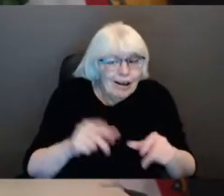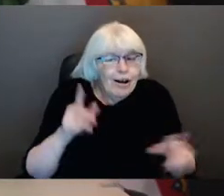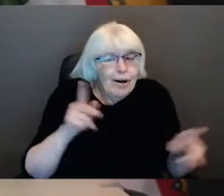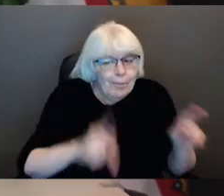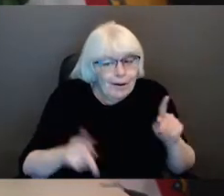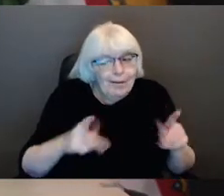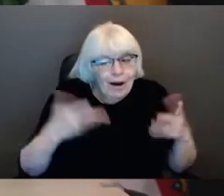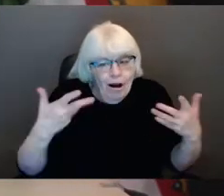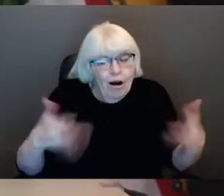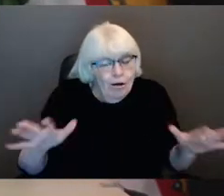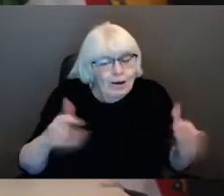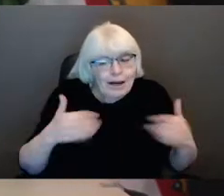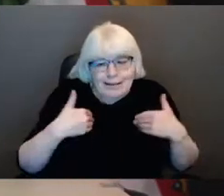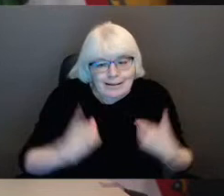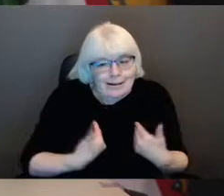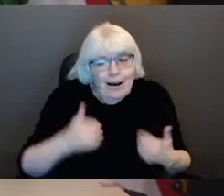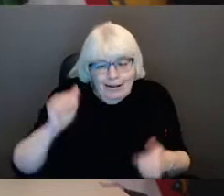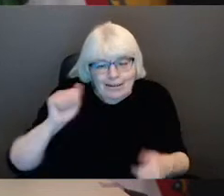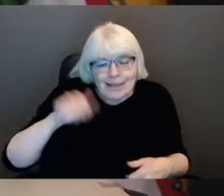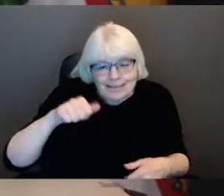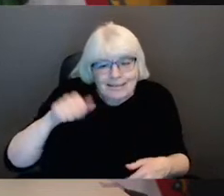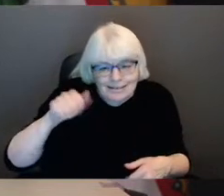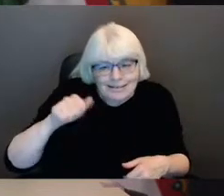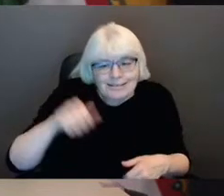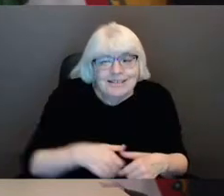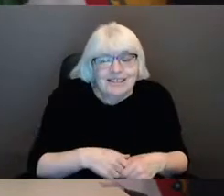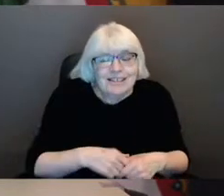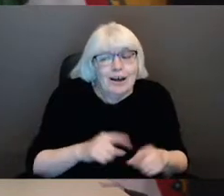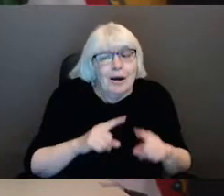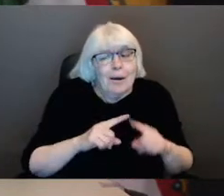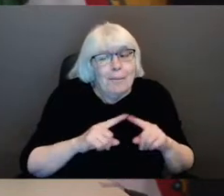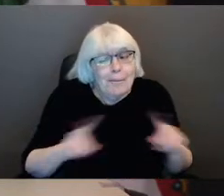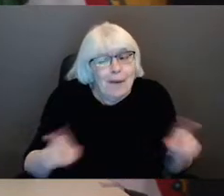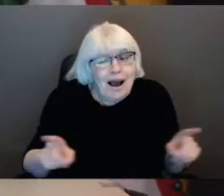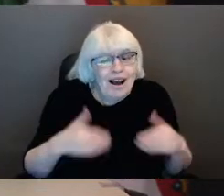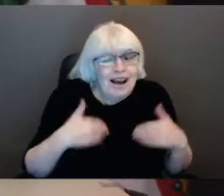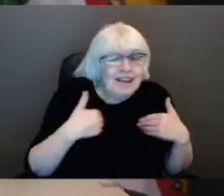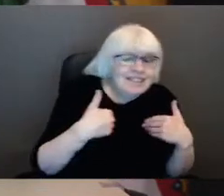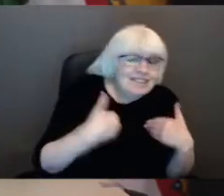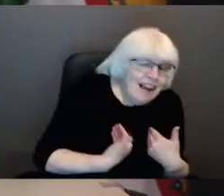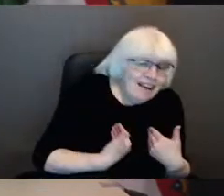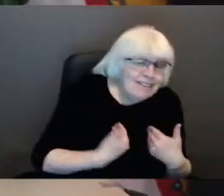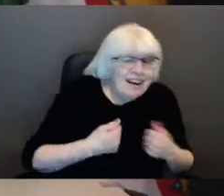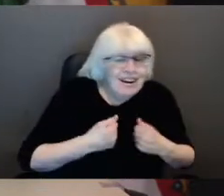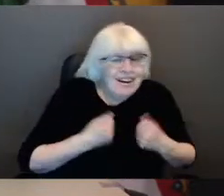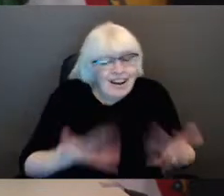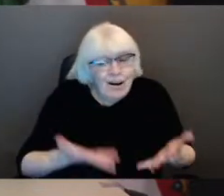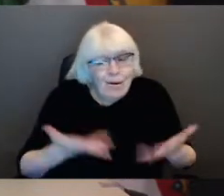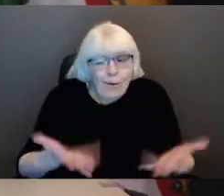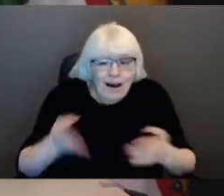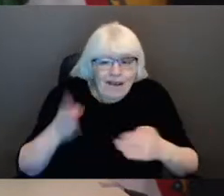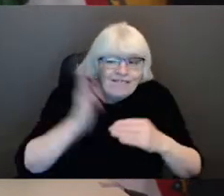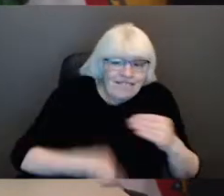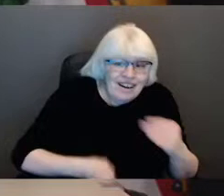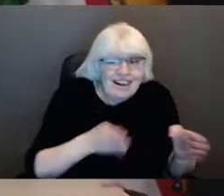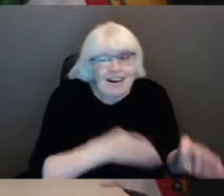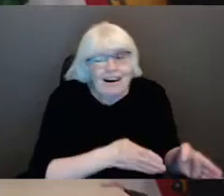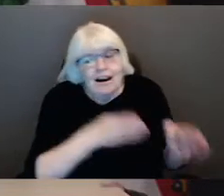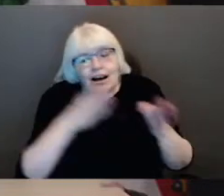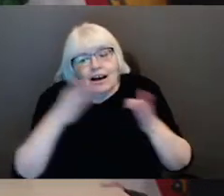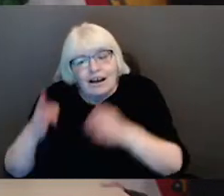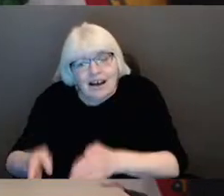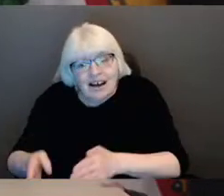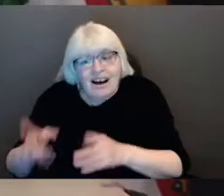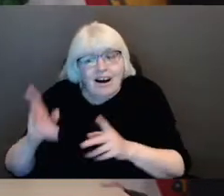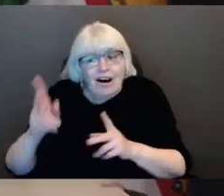it's one thing to talk about people being tired and want to be done of it, and then talking about people who are,